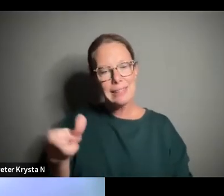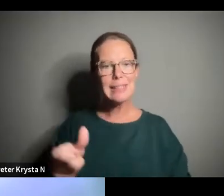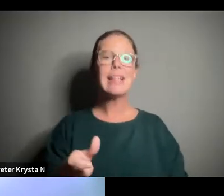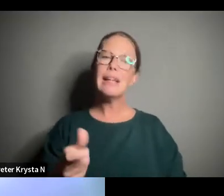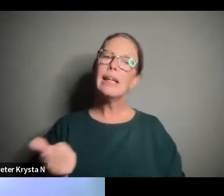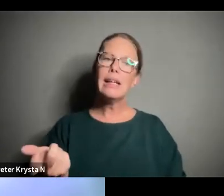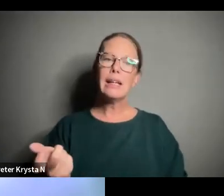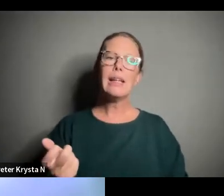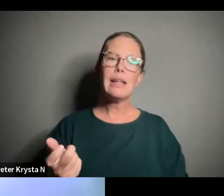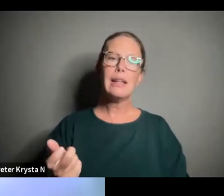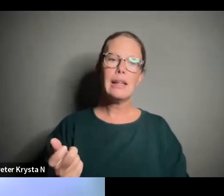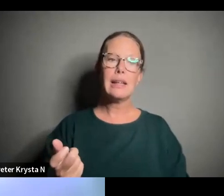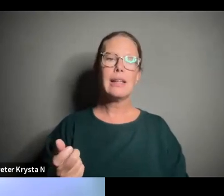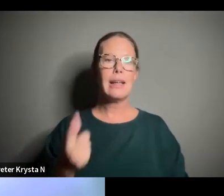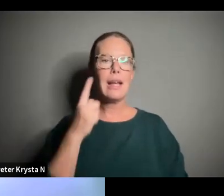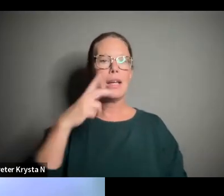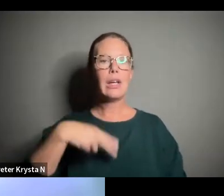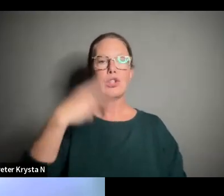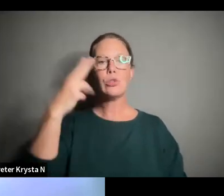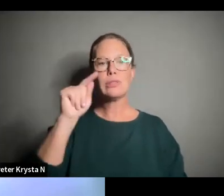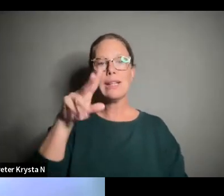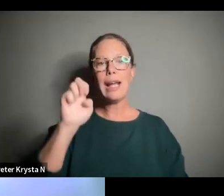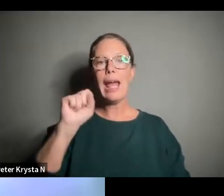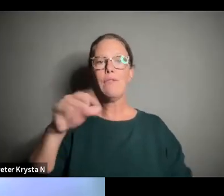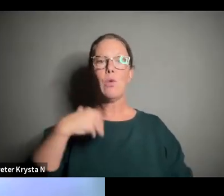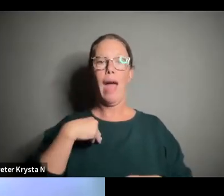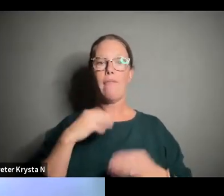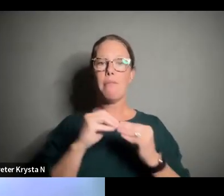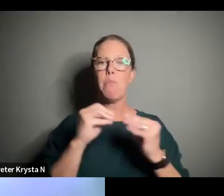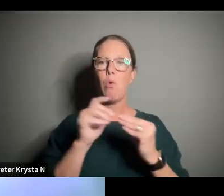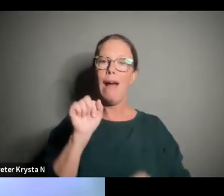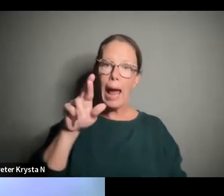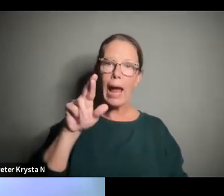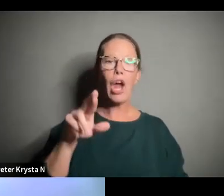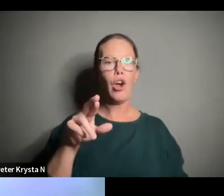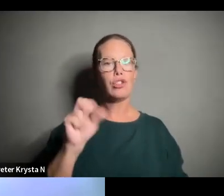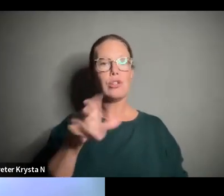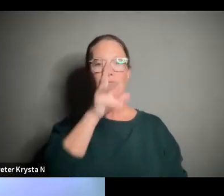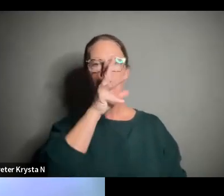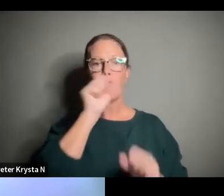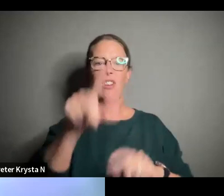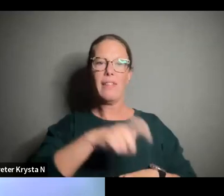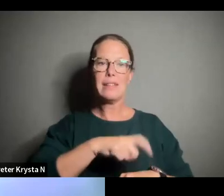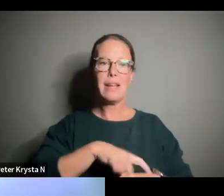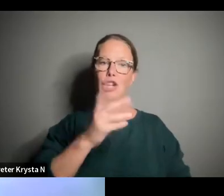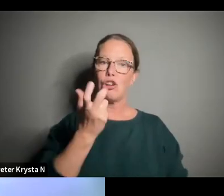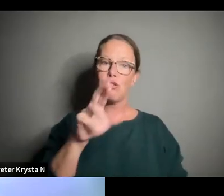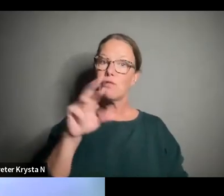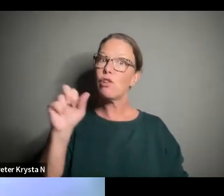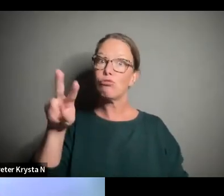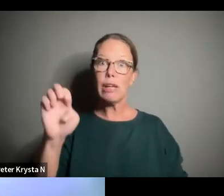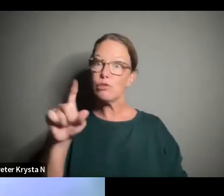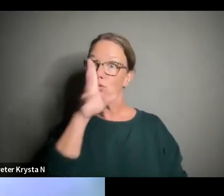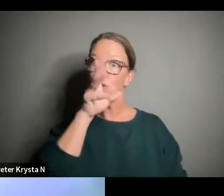know I can go to what we call high tidal volume, so you have more air leak, so you can talk all the time. I mean, everybody knows Christopher Reeve used to talk all the time on